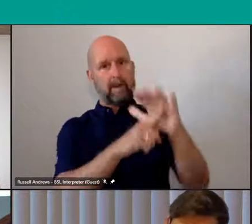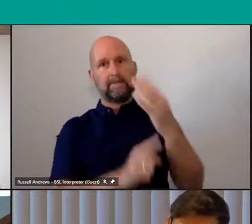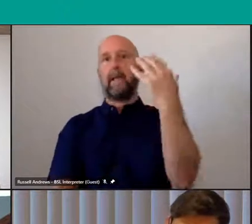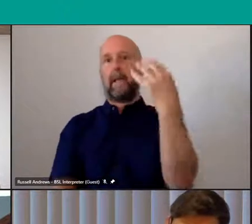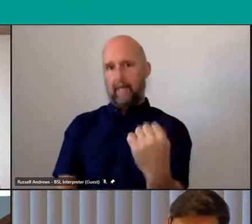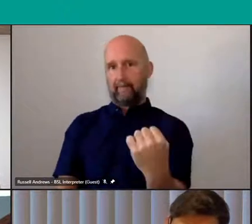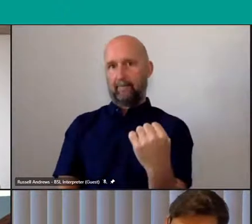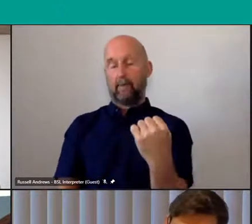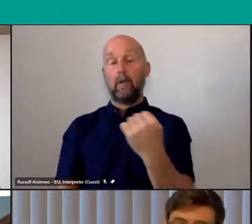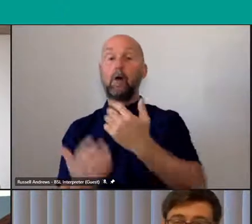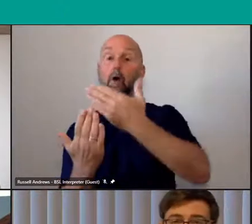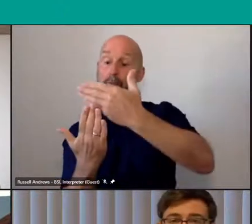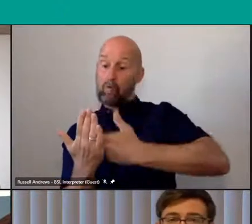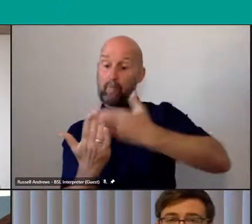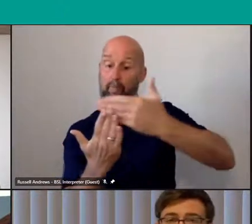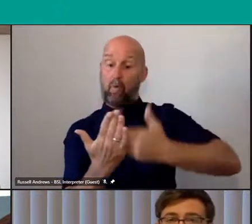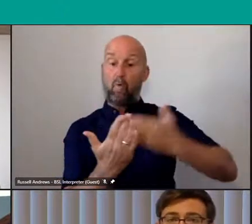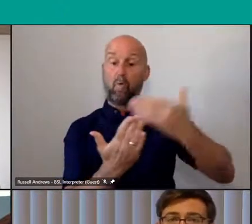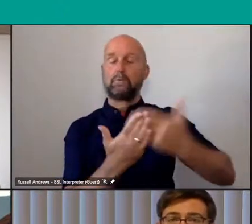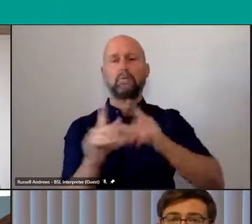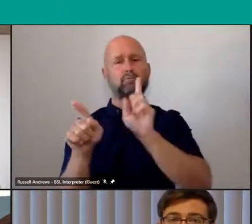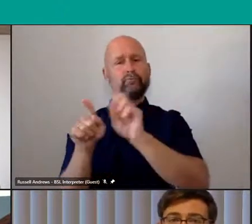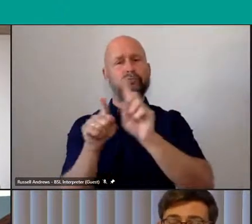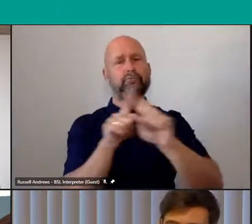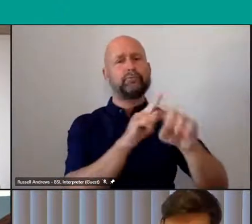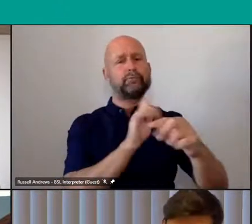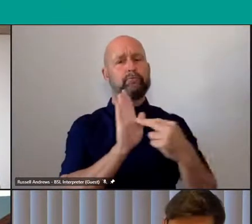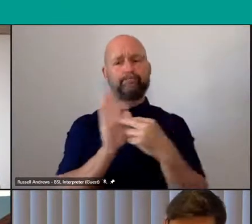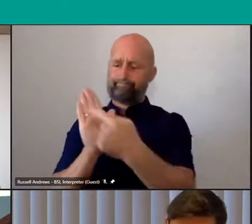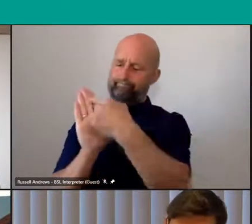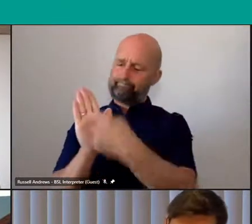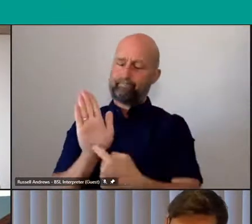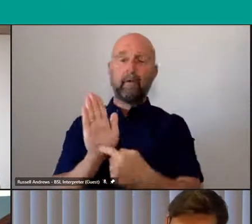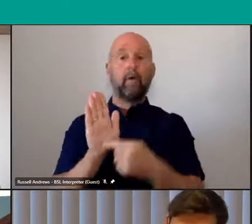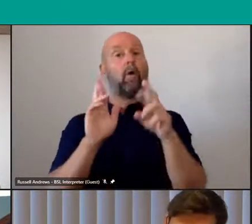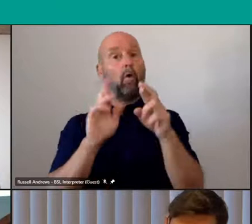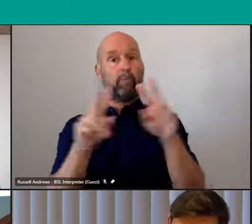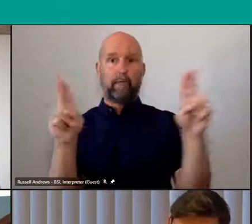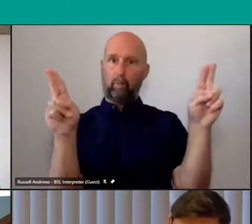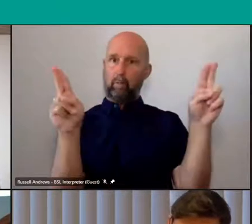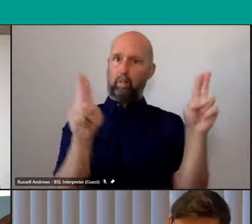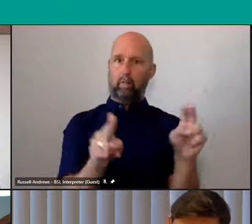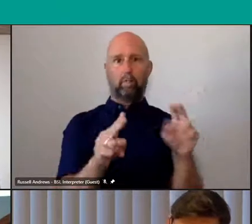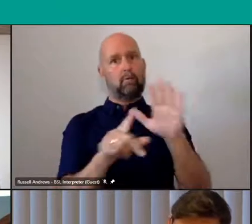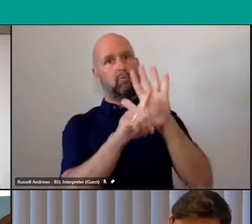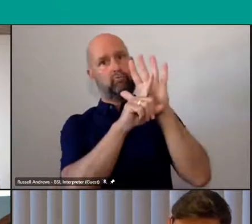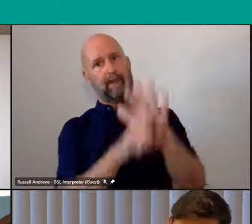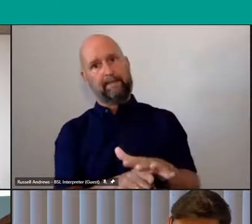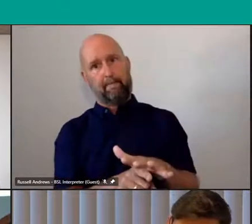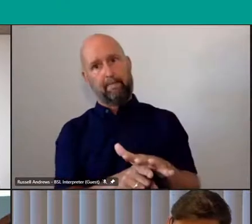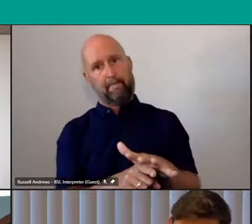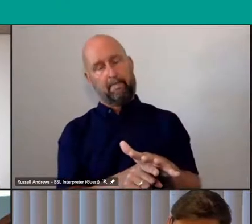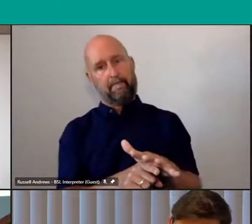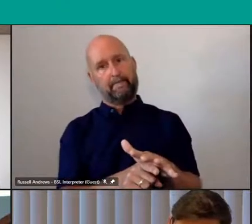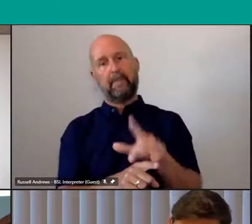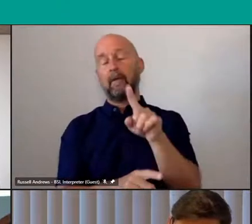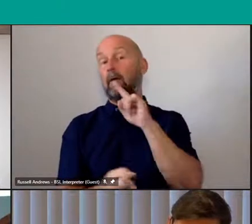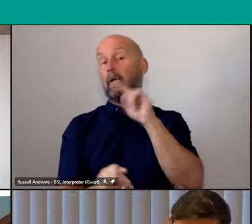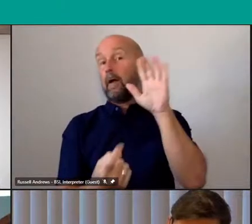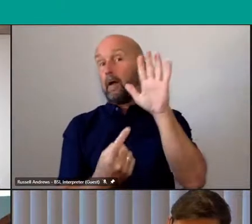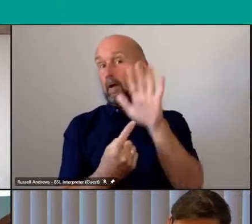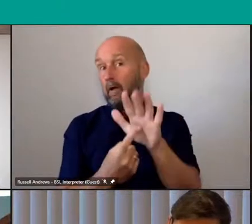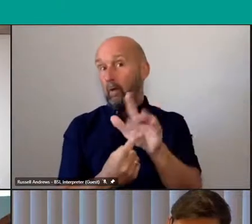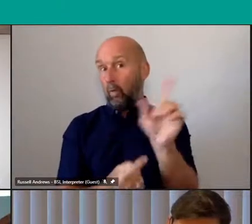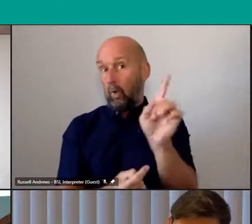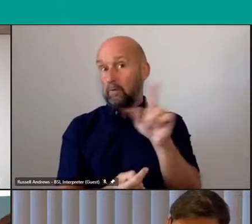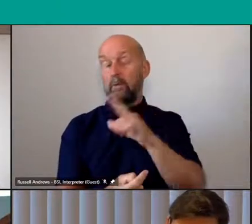report, we have suggested a range of recommendations that we think will tackle this. But alongside that, a really critical piece for us